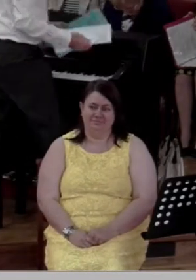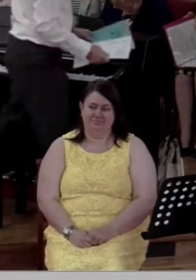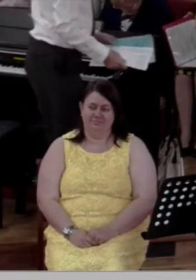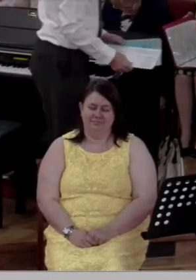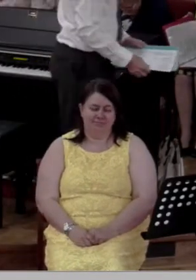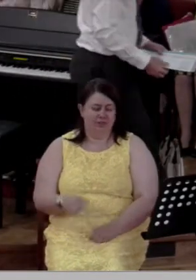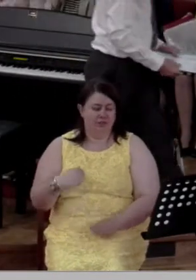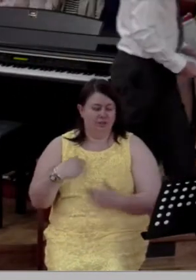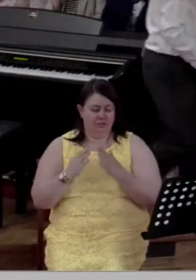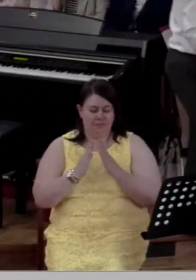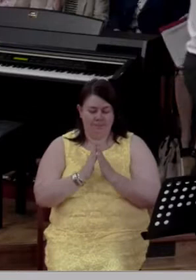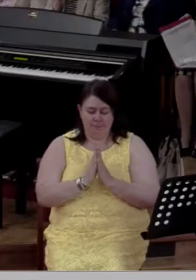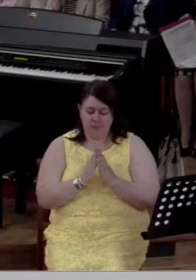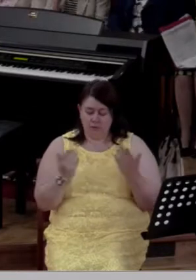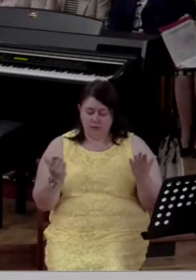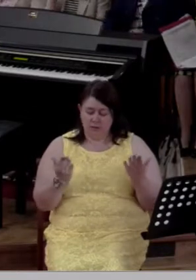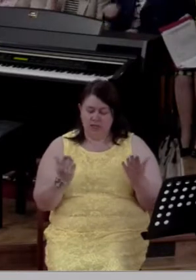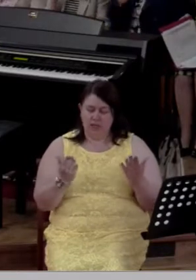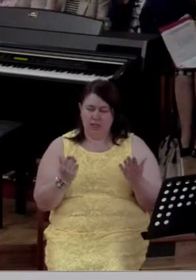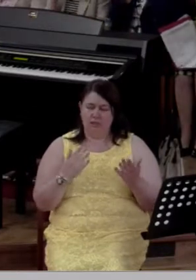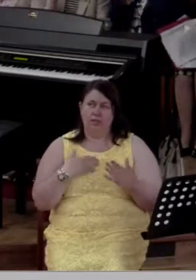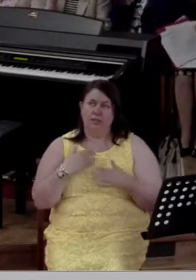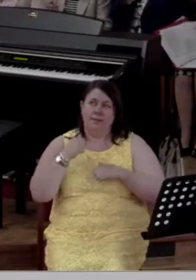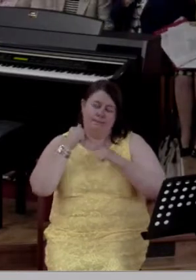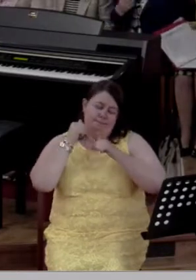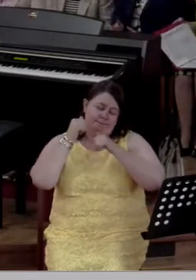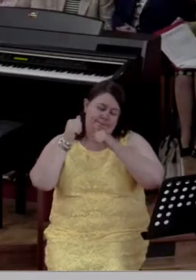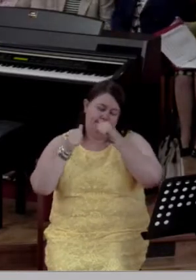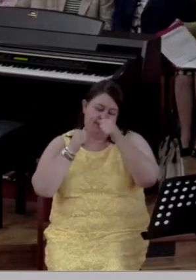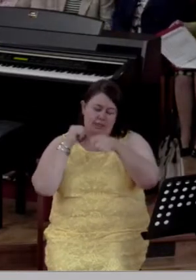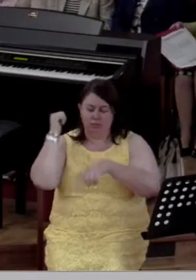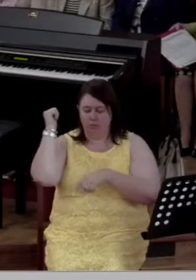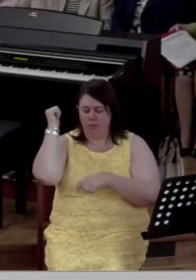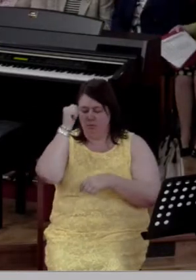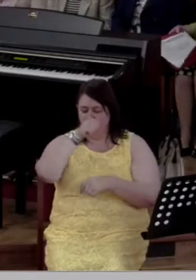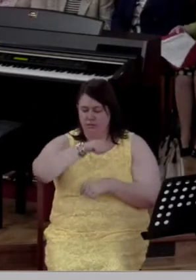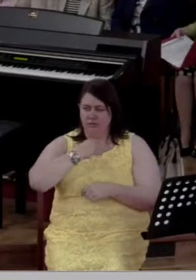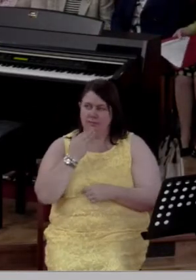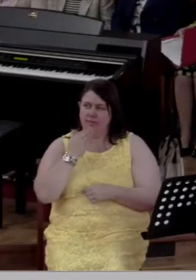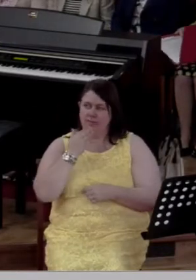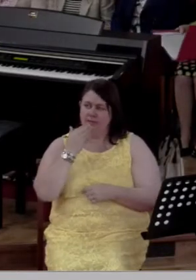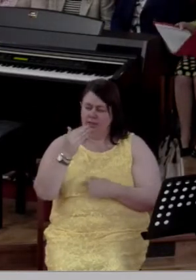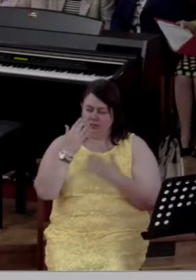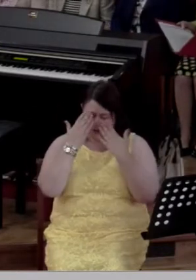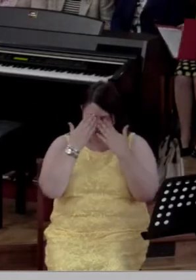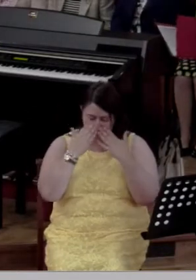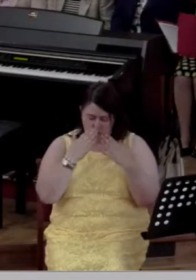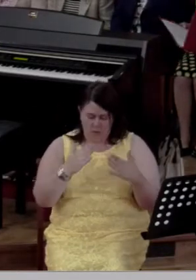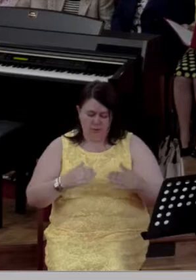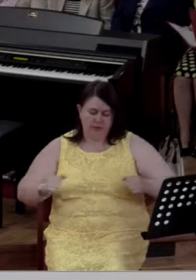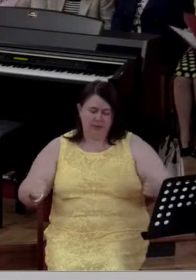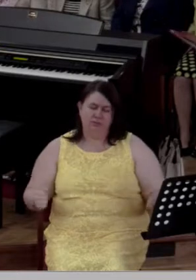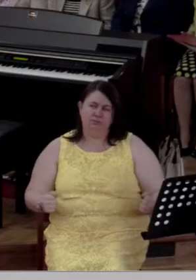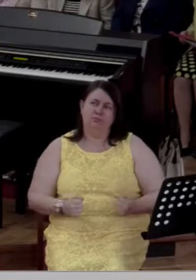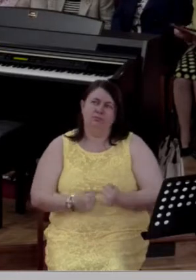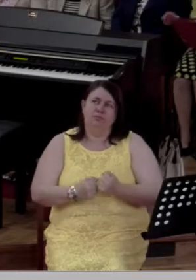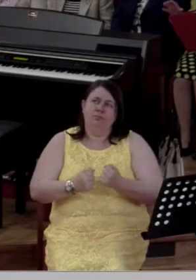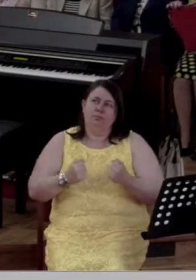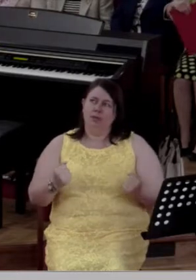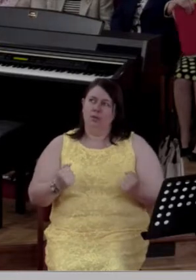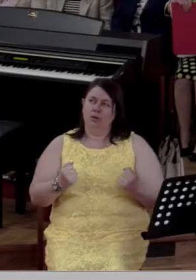Our prayer today, Lord, is that praise and glory, wisdom and thanks, honor and power and